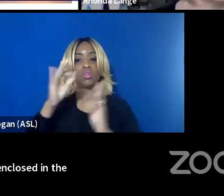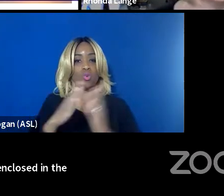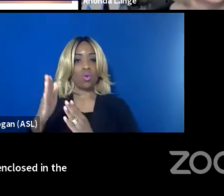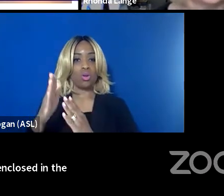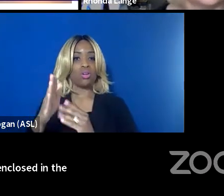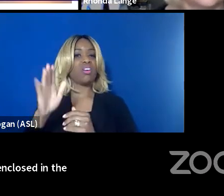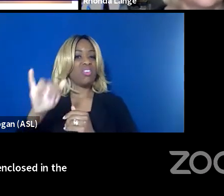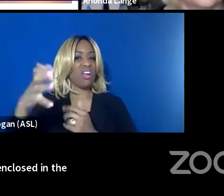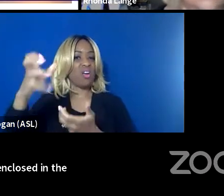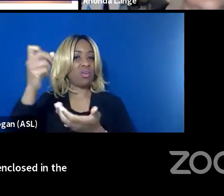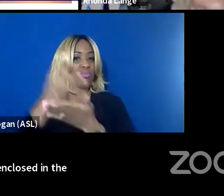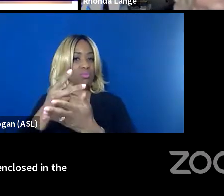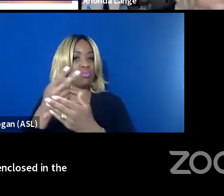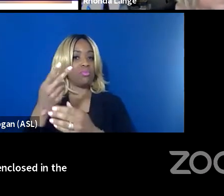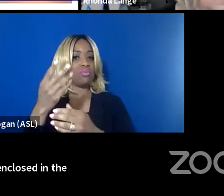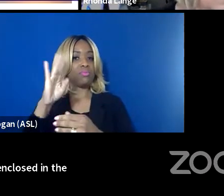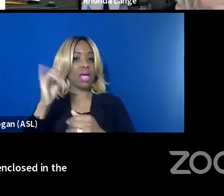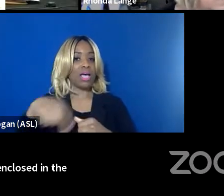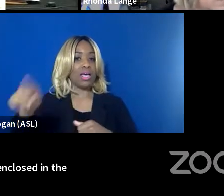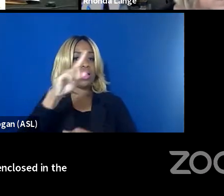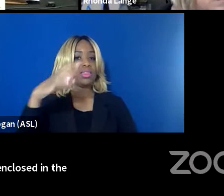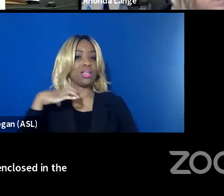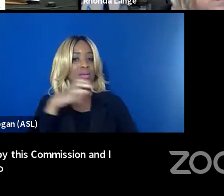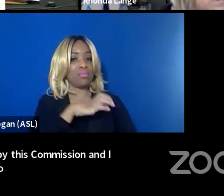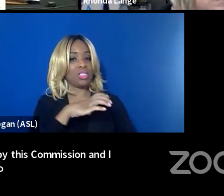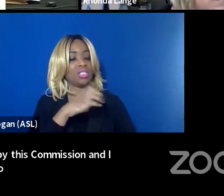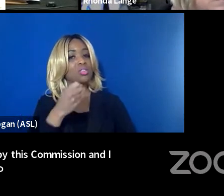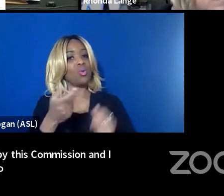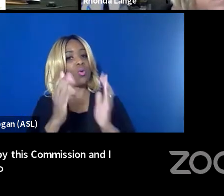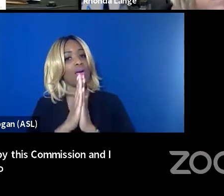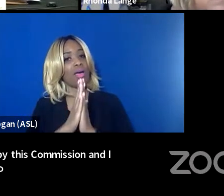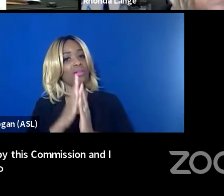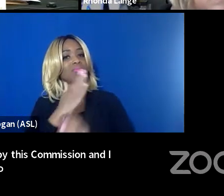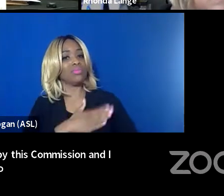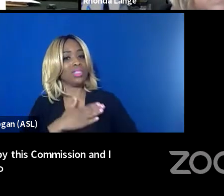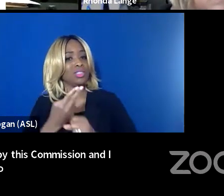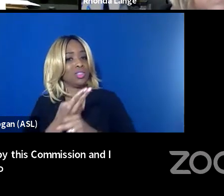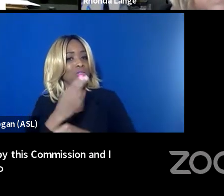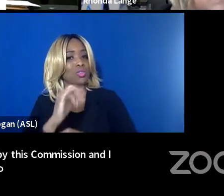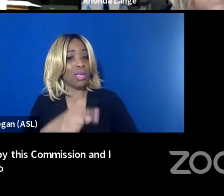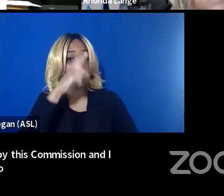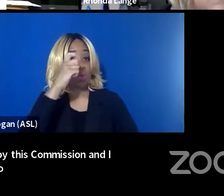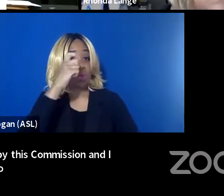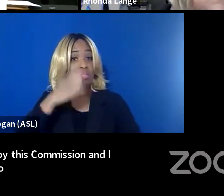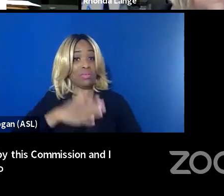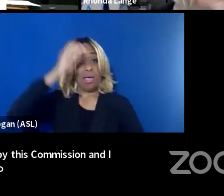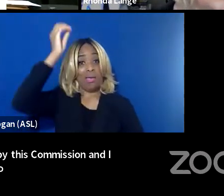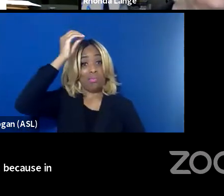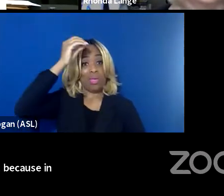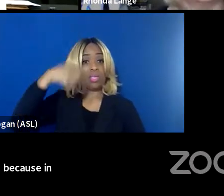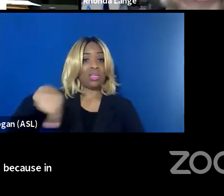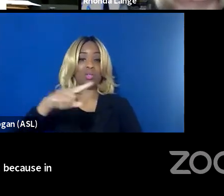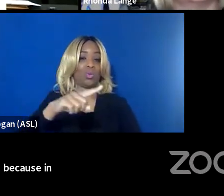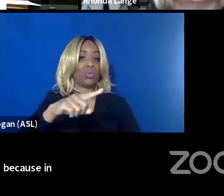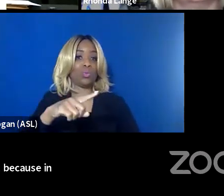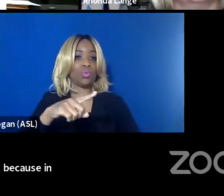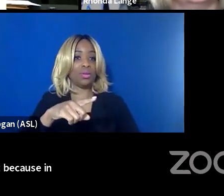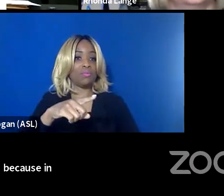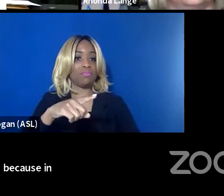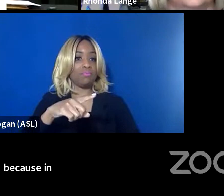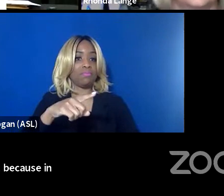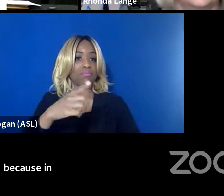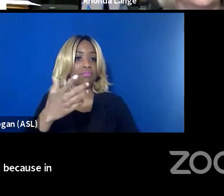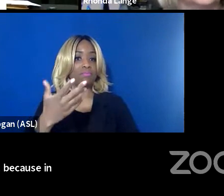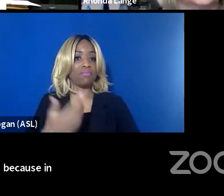ask you to please start using that. Because it, in my personal opinion, you have been pretty